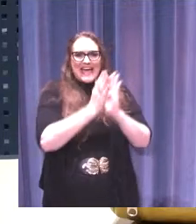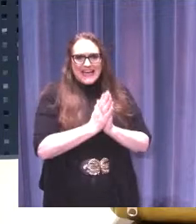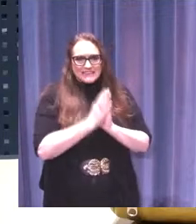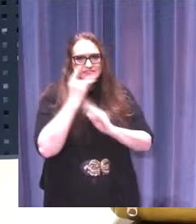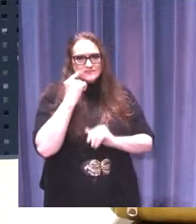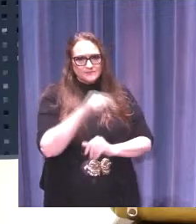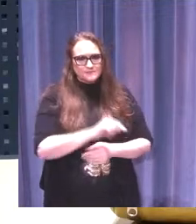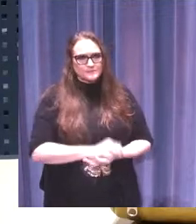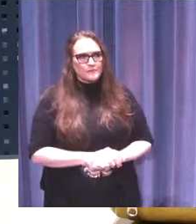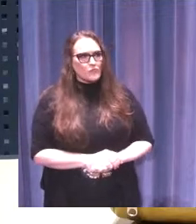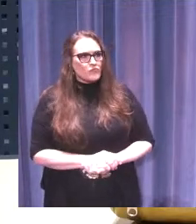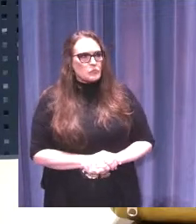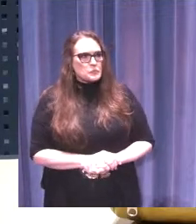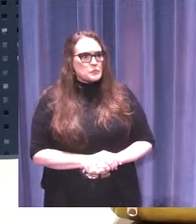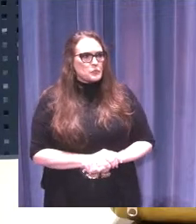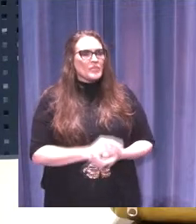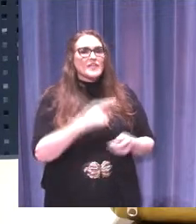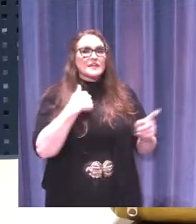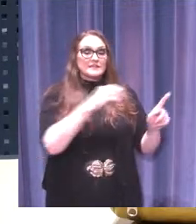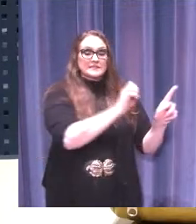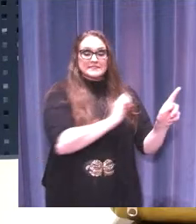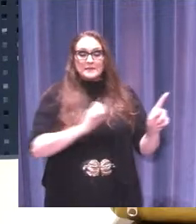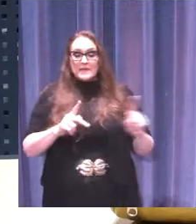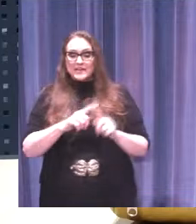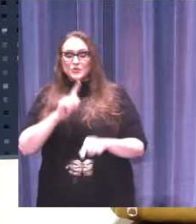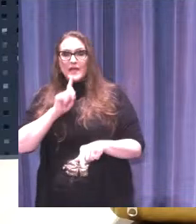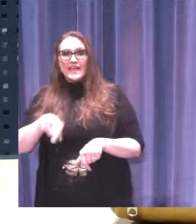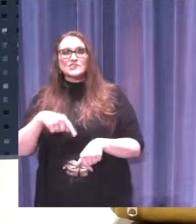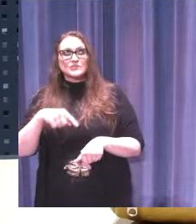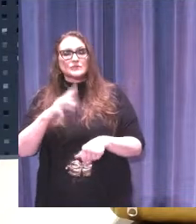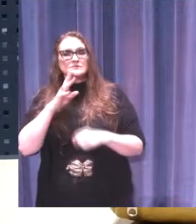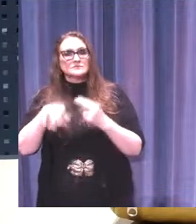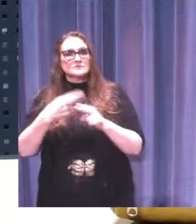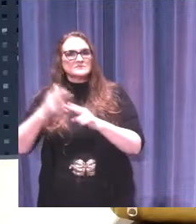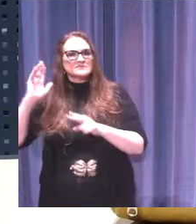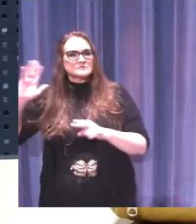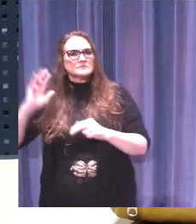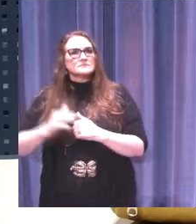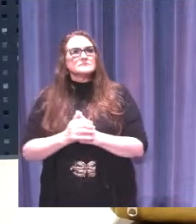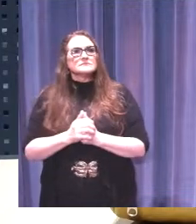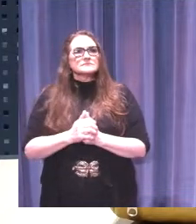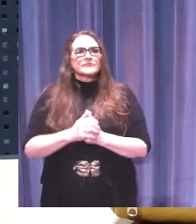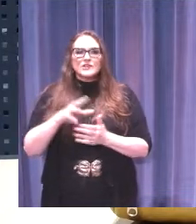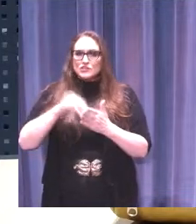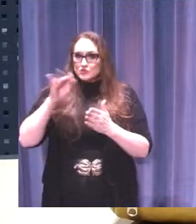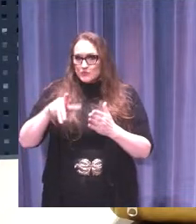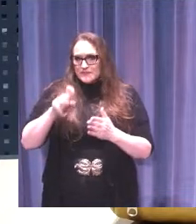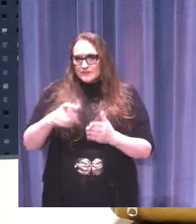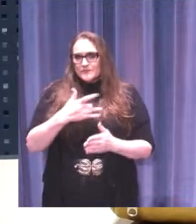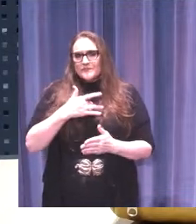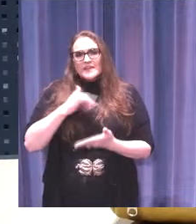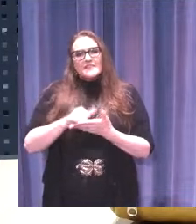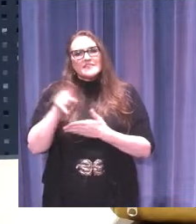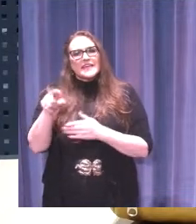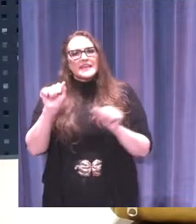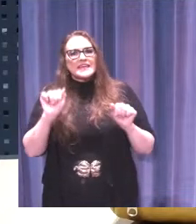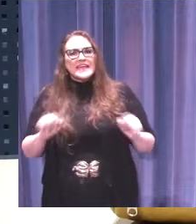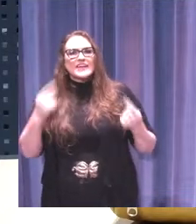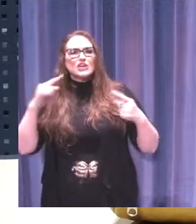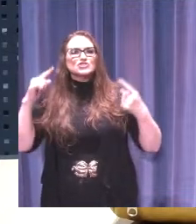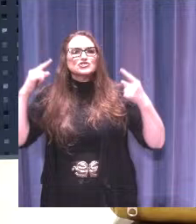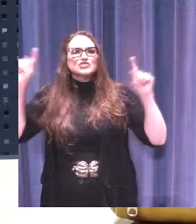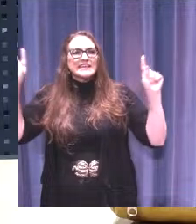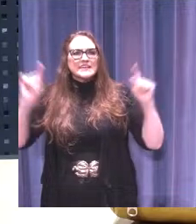them. And that brings me back to an answer I gave earlier. Students have to feel they can